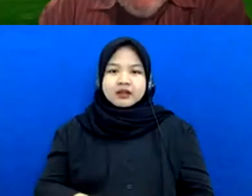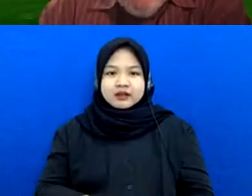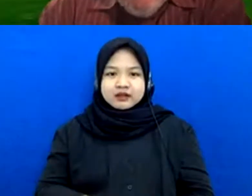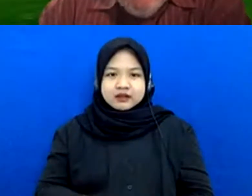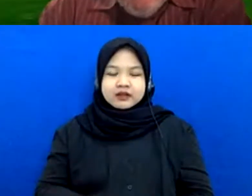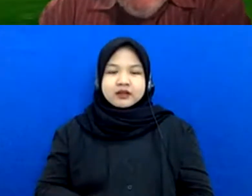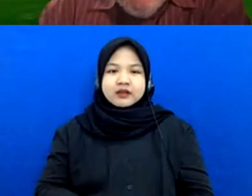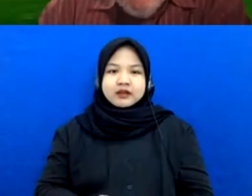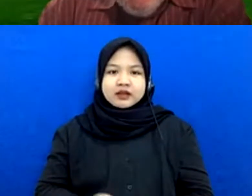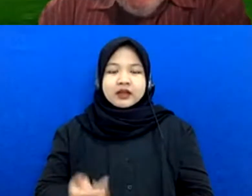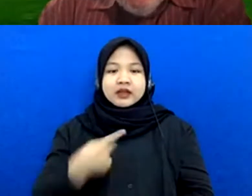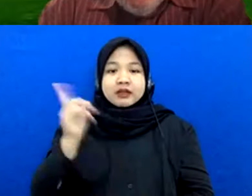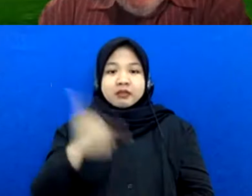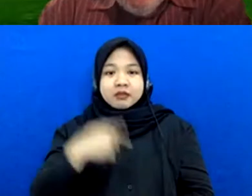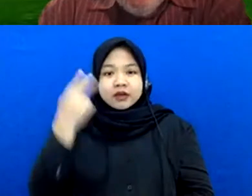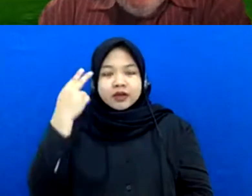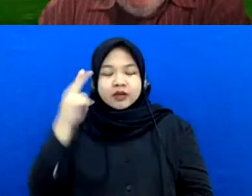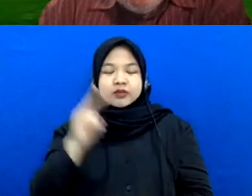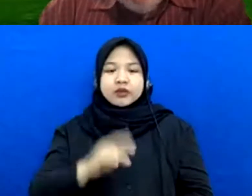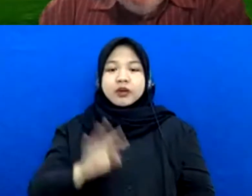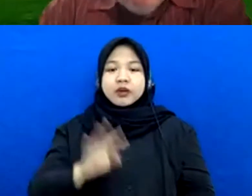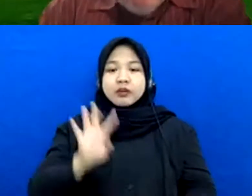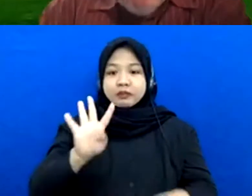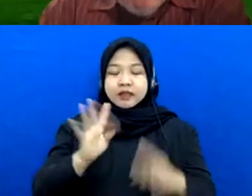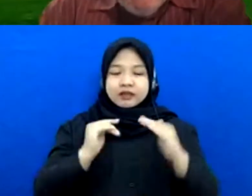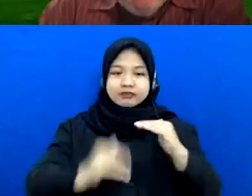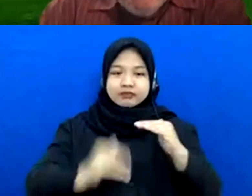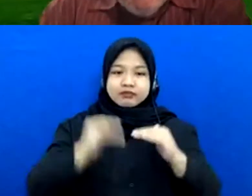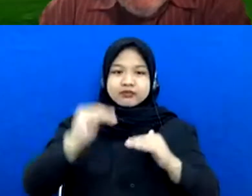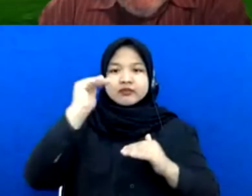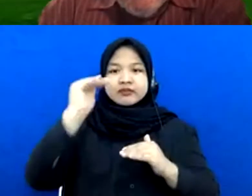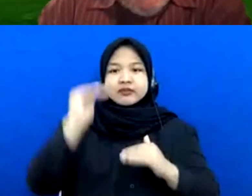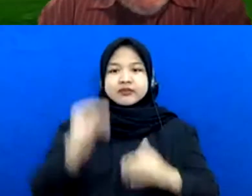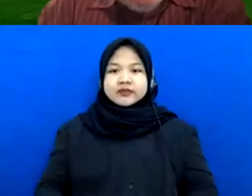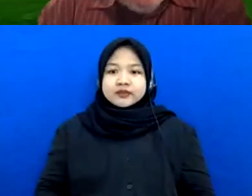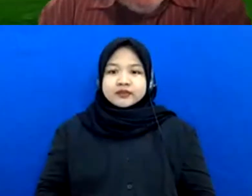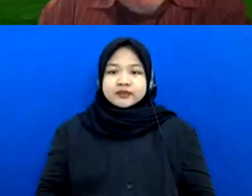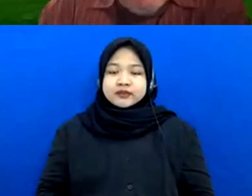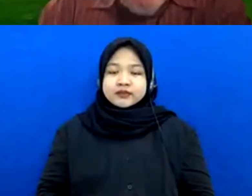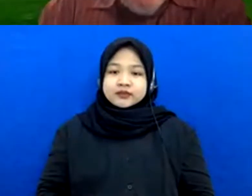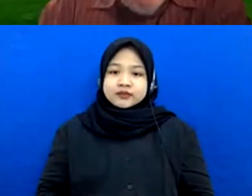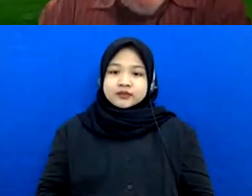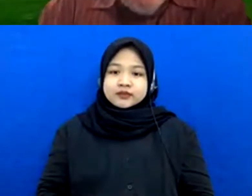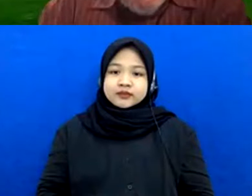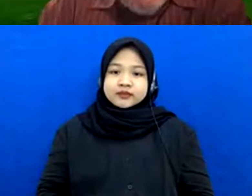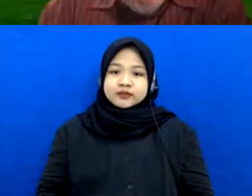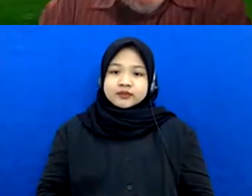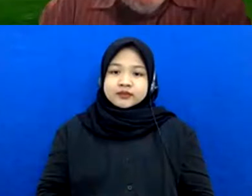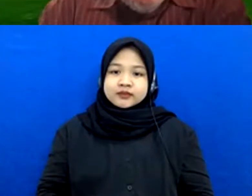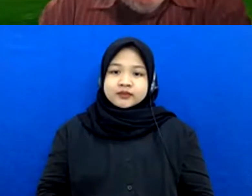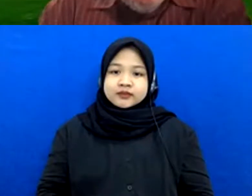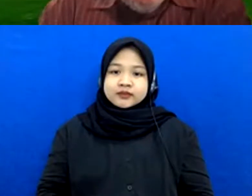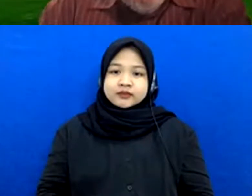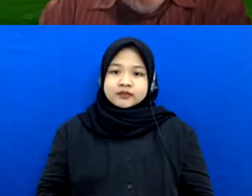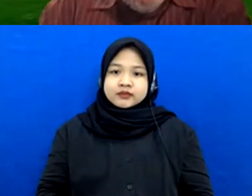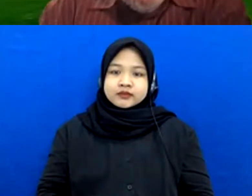So we use 4-point Likert scale. Is that what was